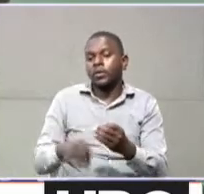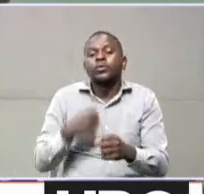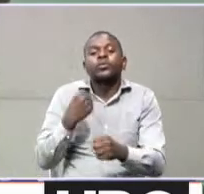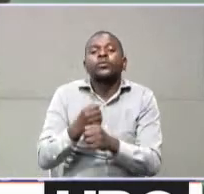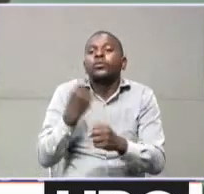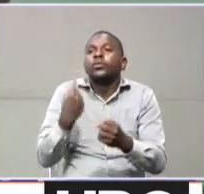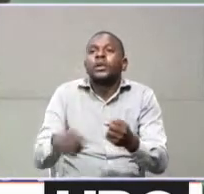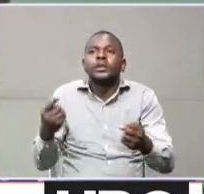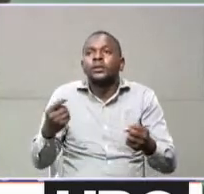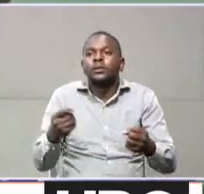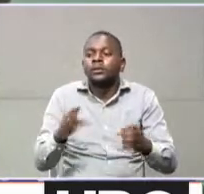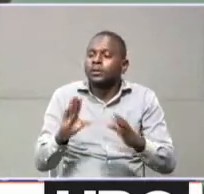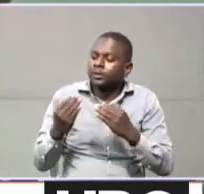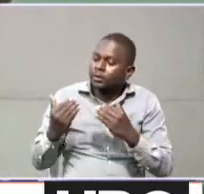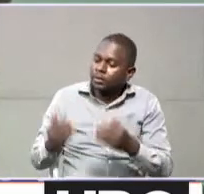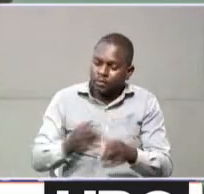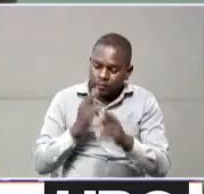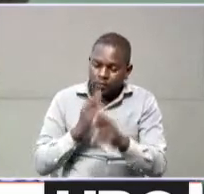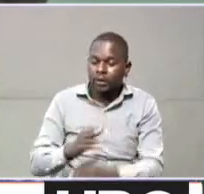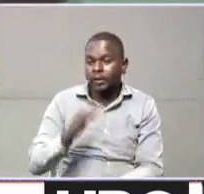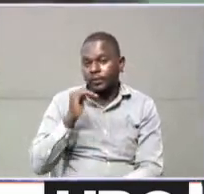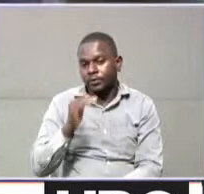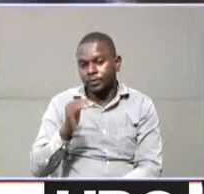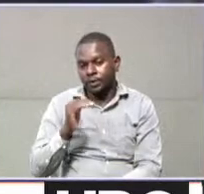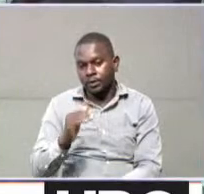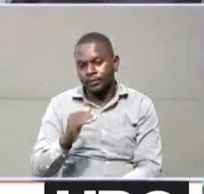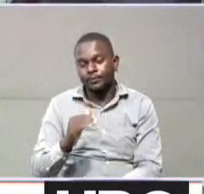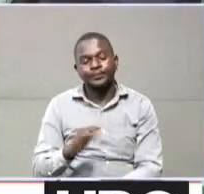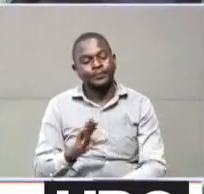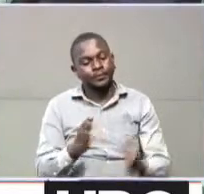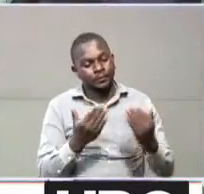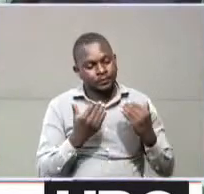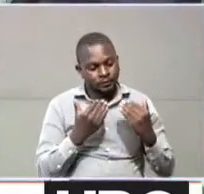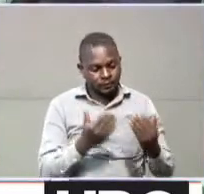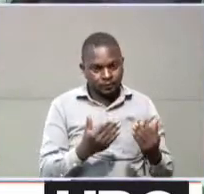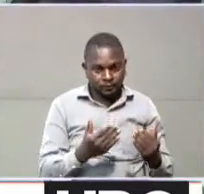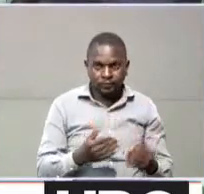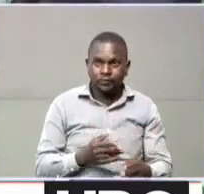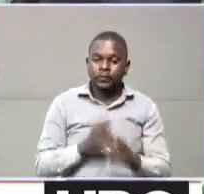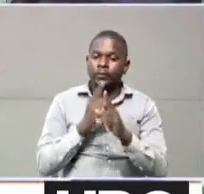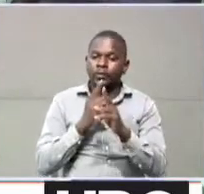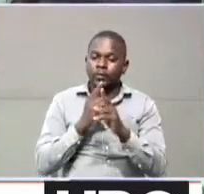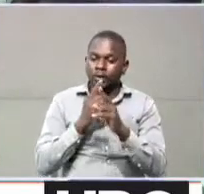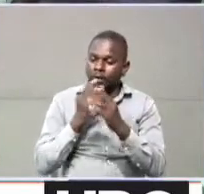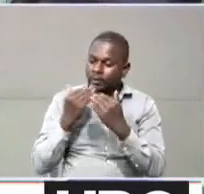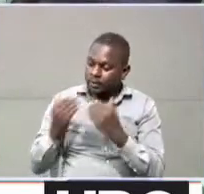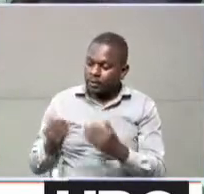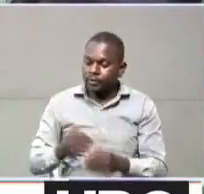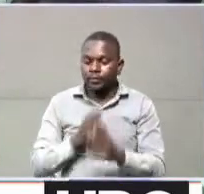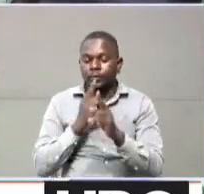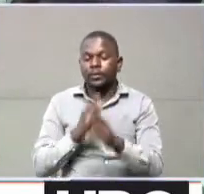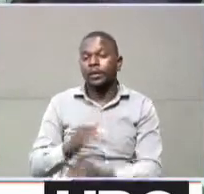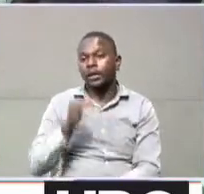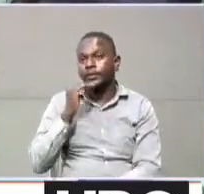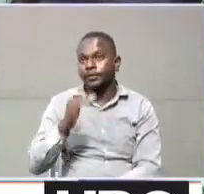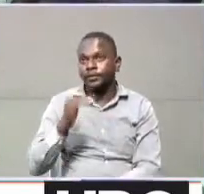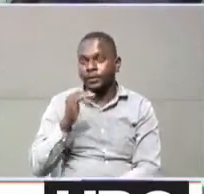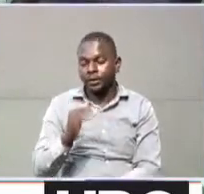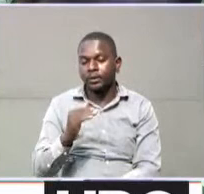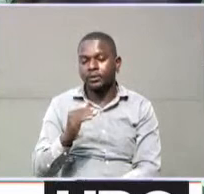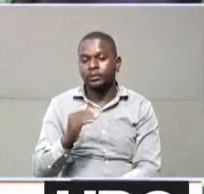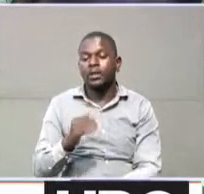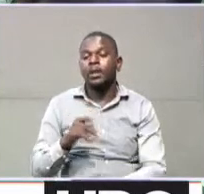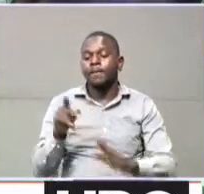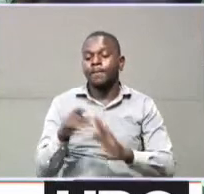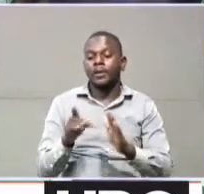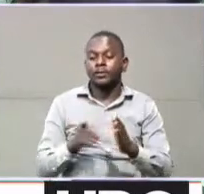do thank you right honor speaker thank you right now speaker the